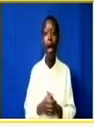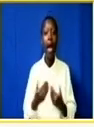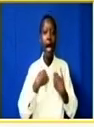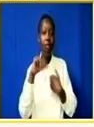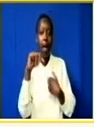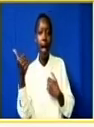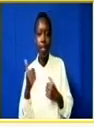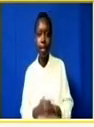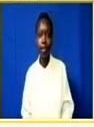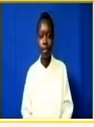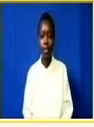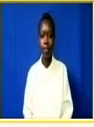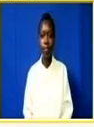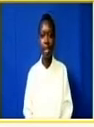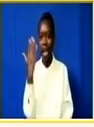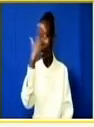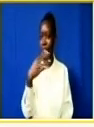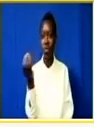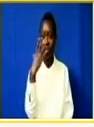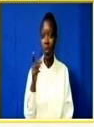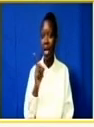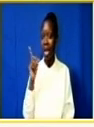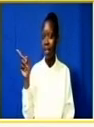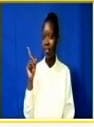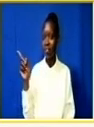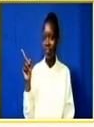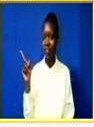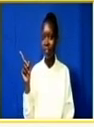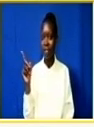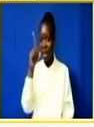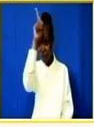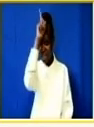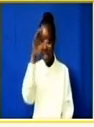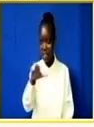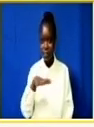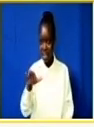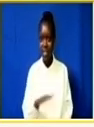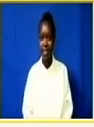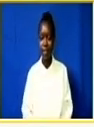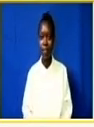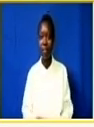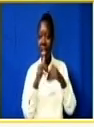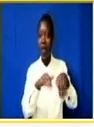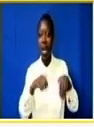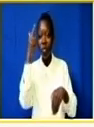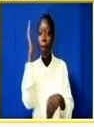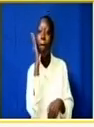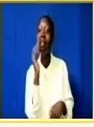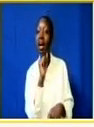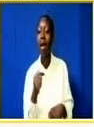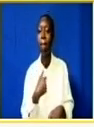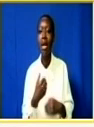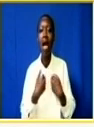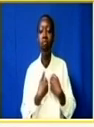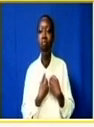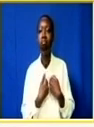is beautiful. Exactly. Yeah. Now, this is how grandma's farm should look should like. Should look like. Yeah. I have a lot of work. Yeah, you need to I go